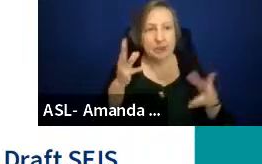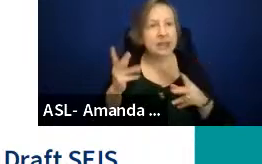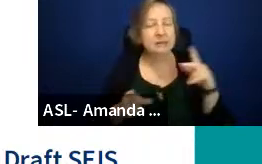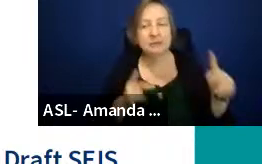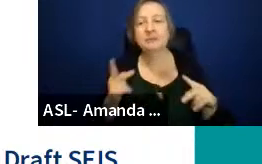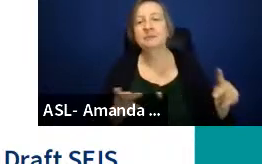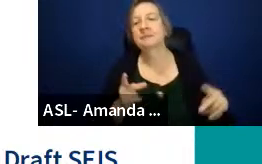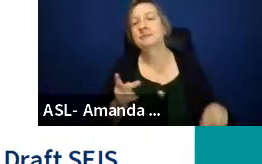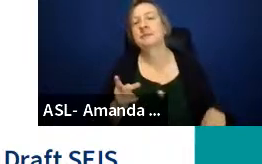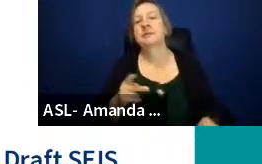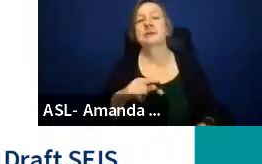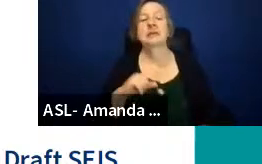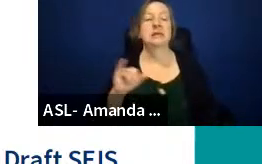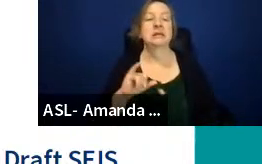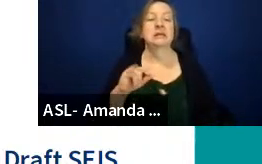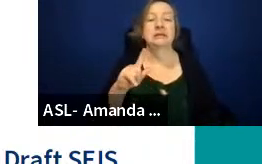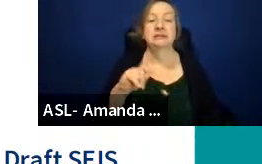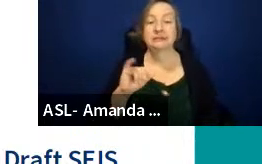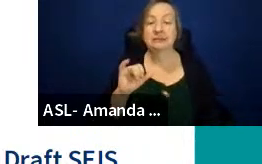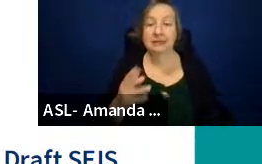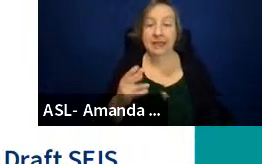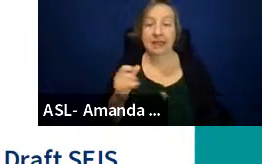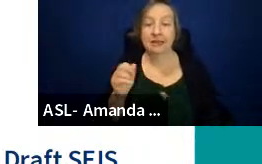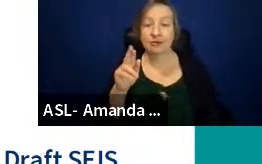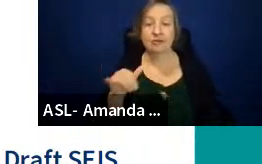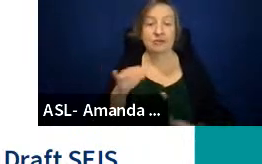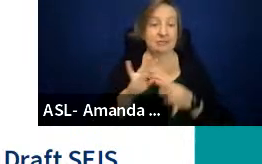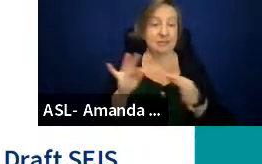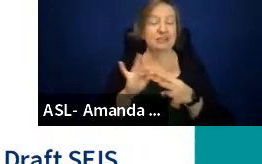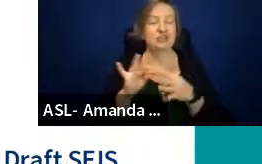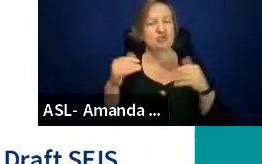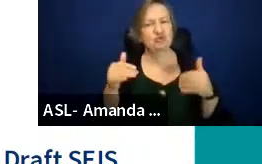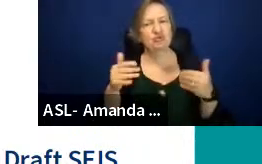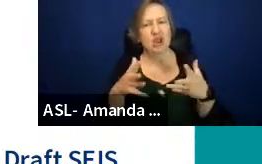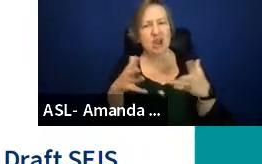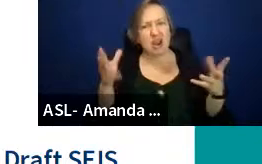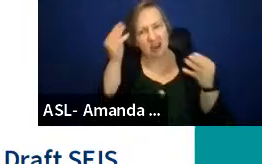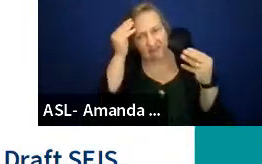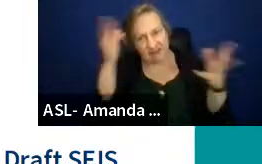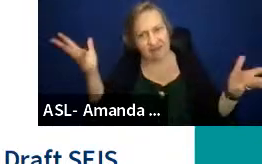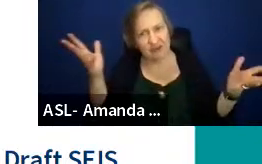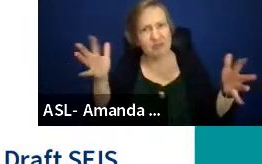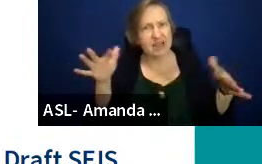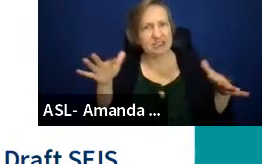as Zachary mentioned, it's a lot of information that's